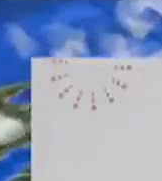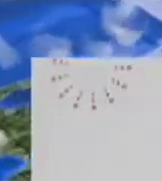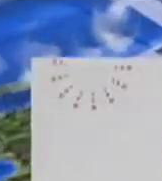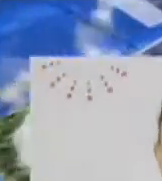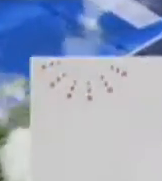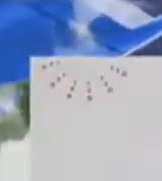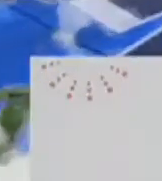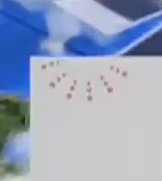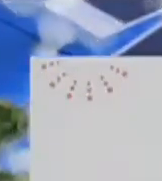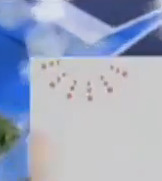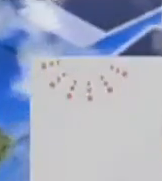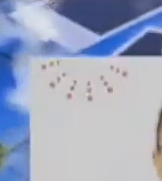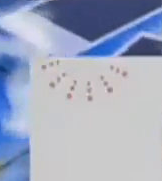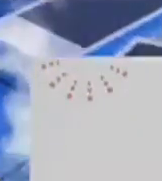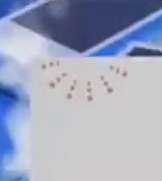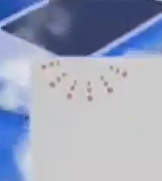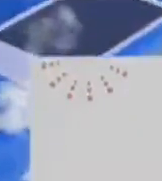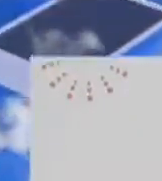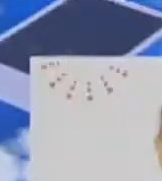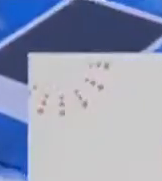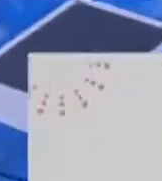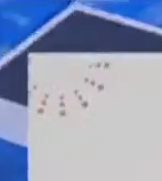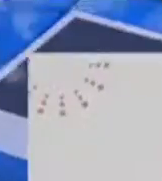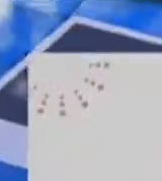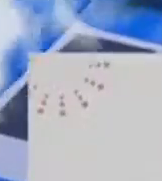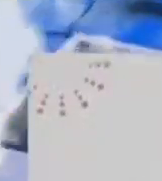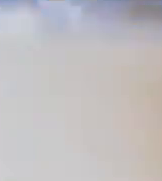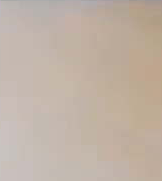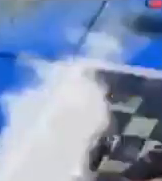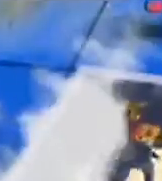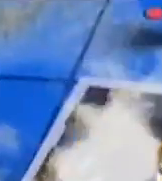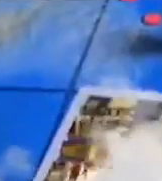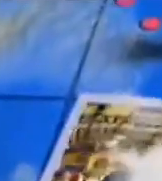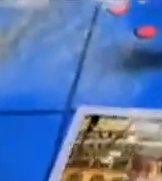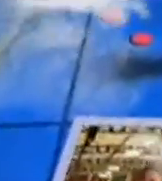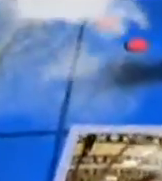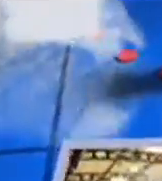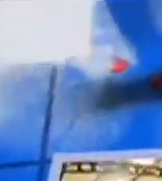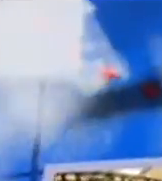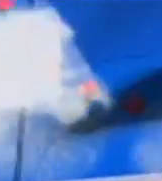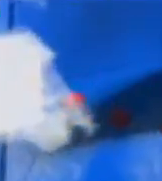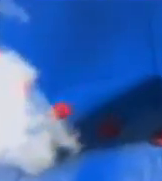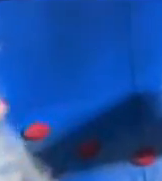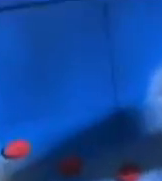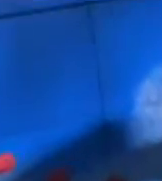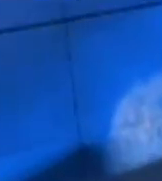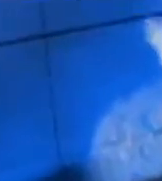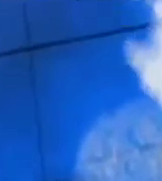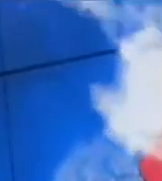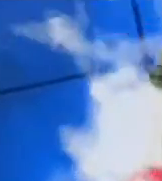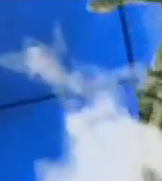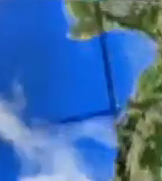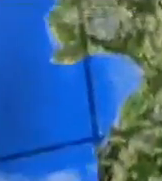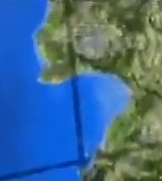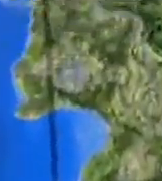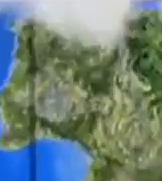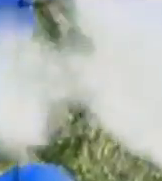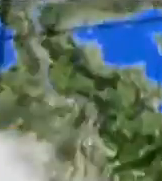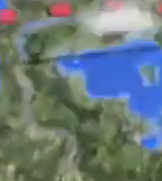Early this morning, woke up holding my head, hearing my heartbeat all